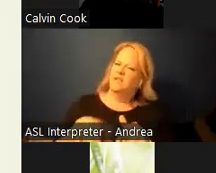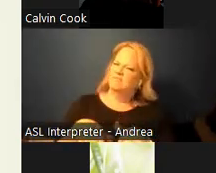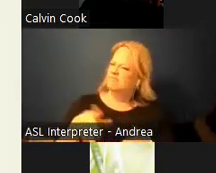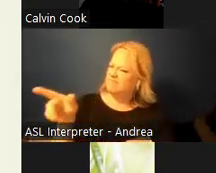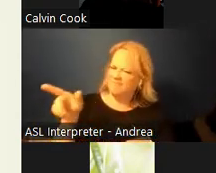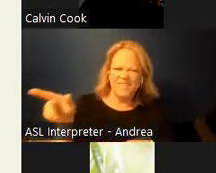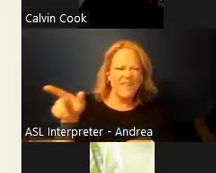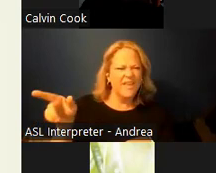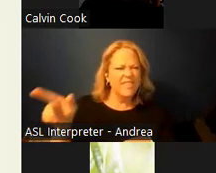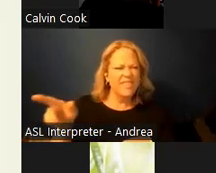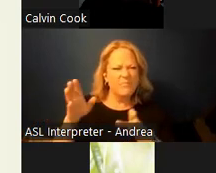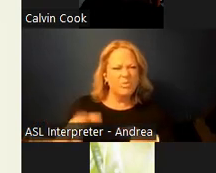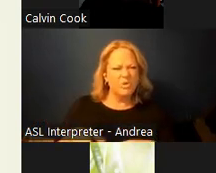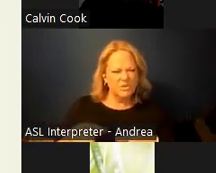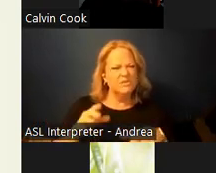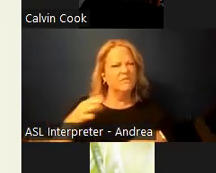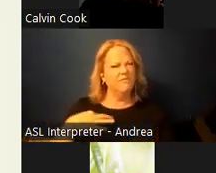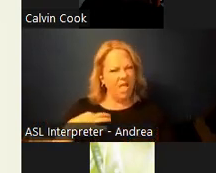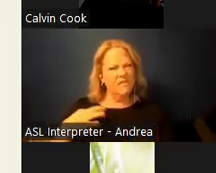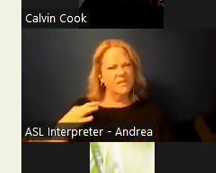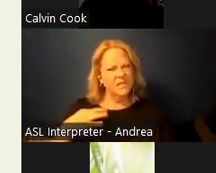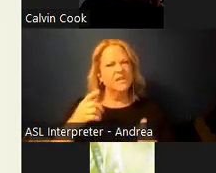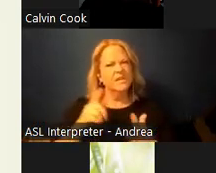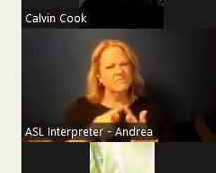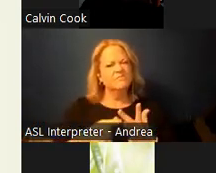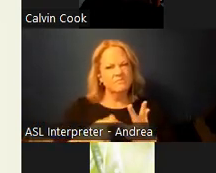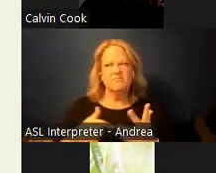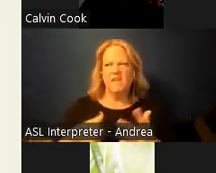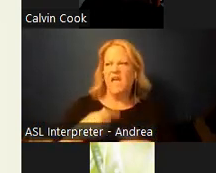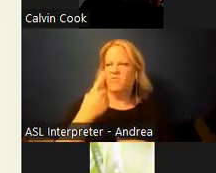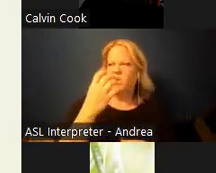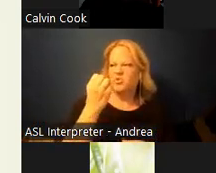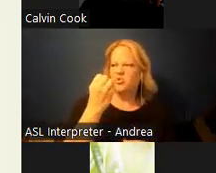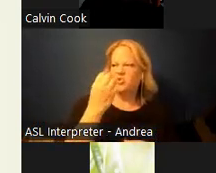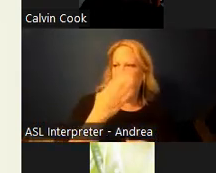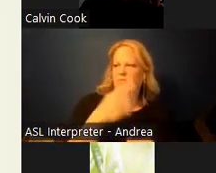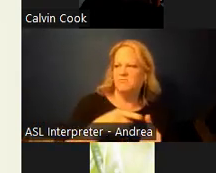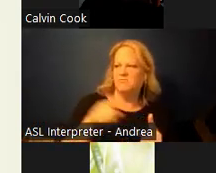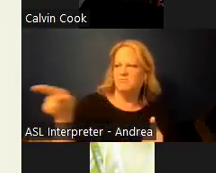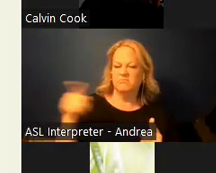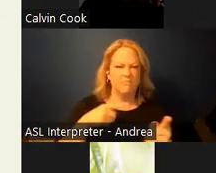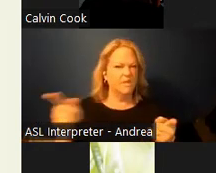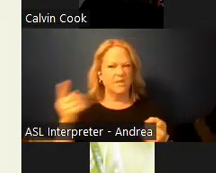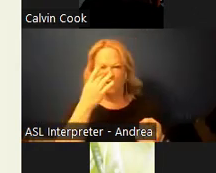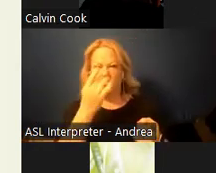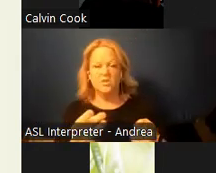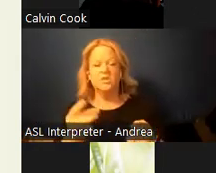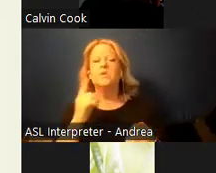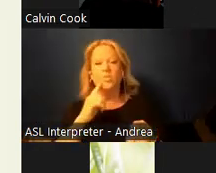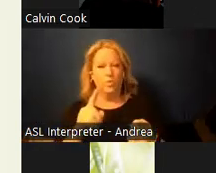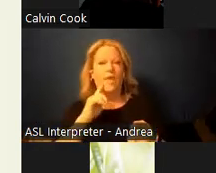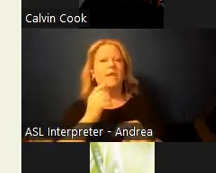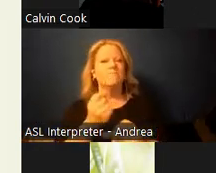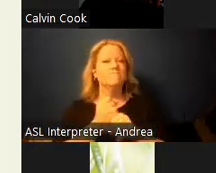good candidate for a job. You get to make connections with possible employers. So as